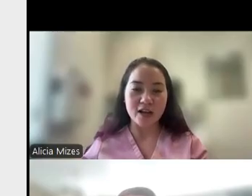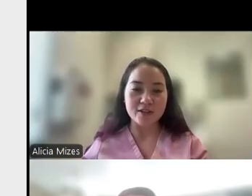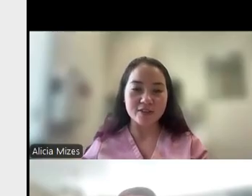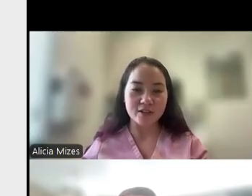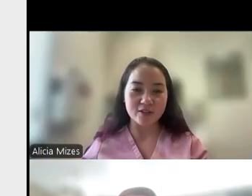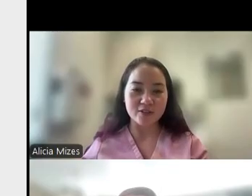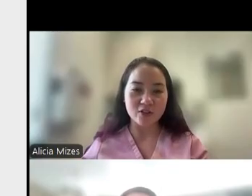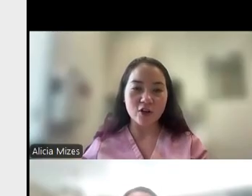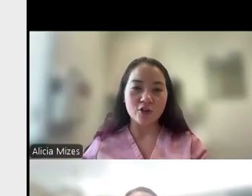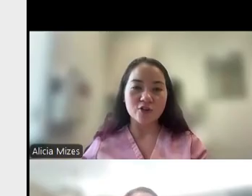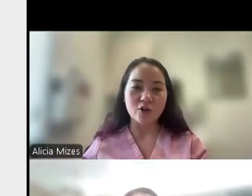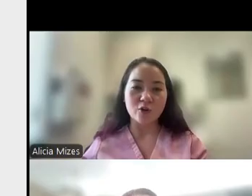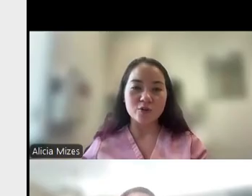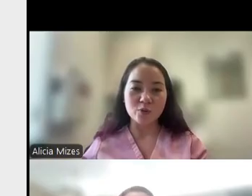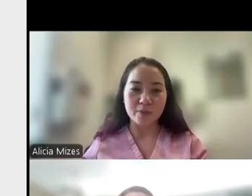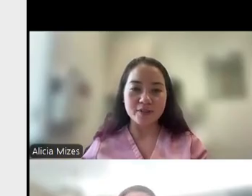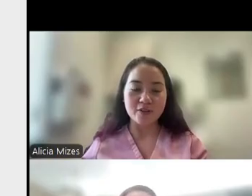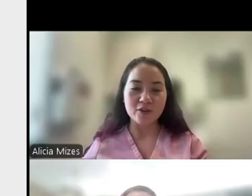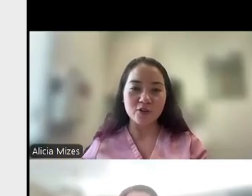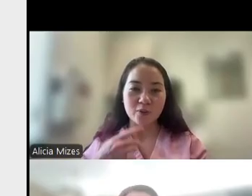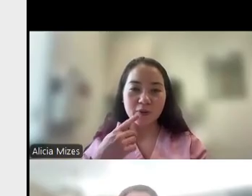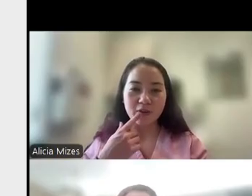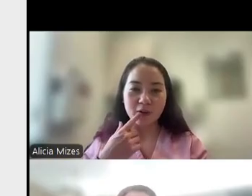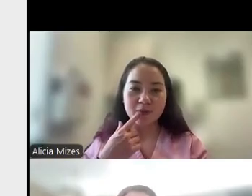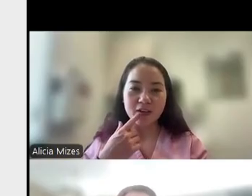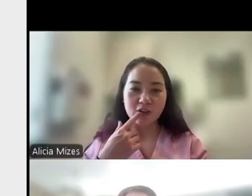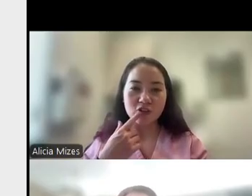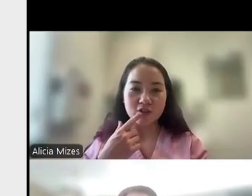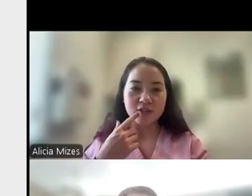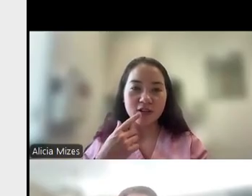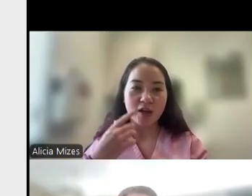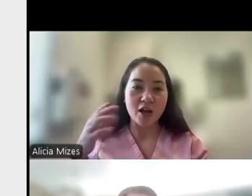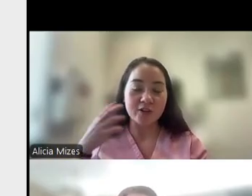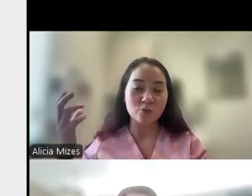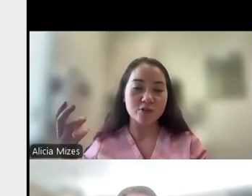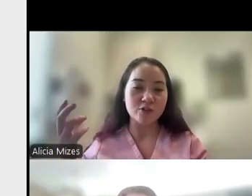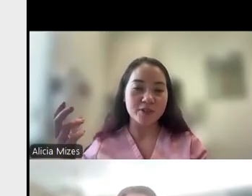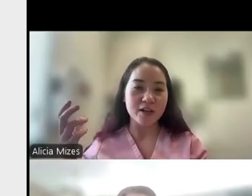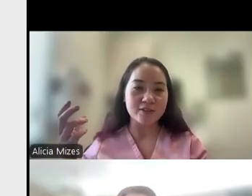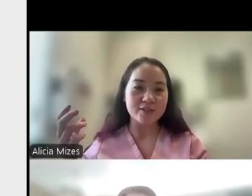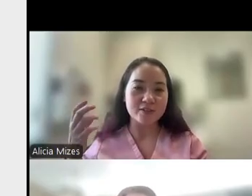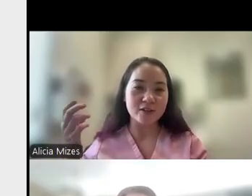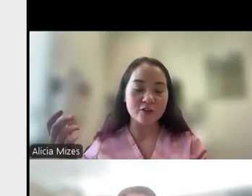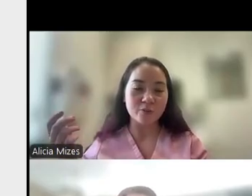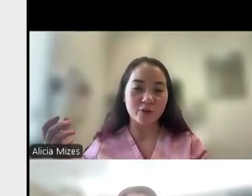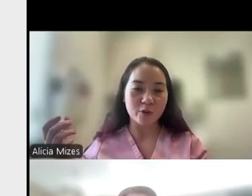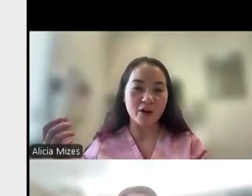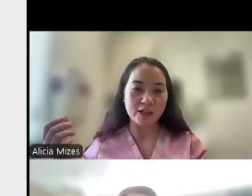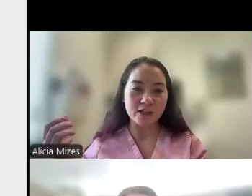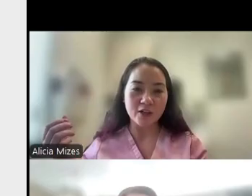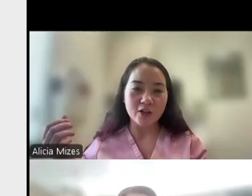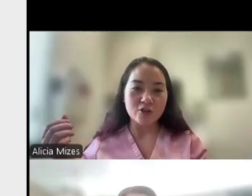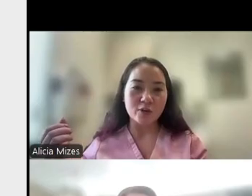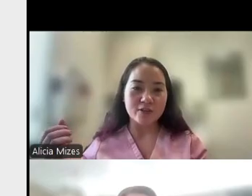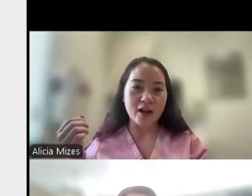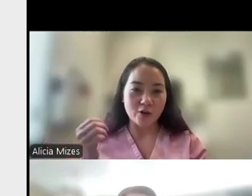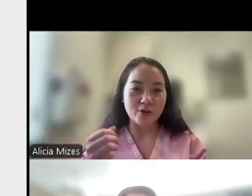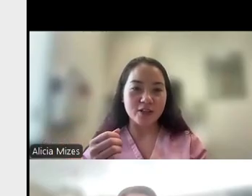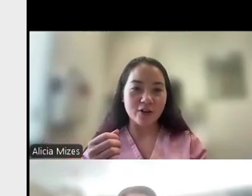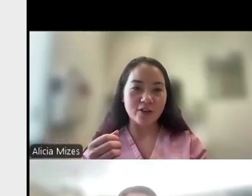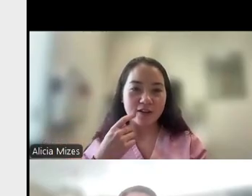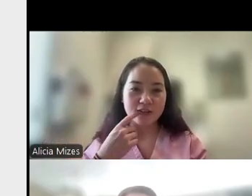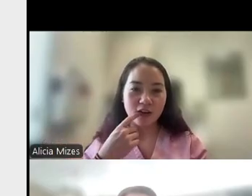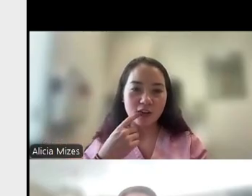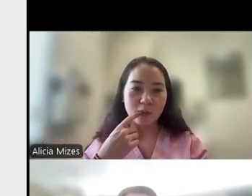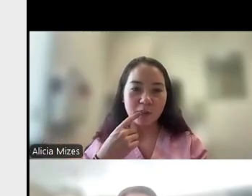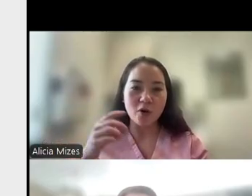of metastasis. So squamous cell carcinoma on the lips actually does have the highest risk of metastasis to elsewhere in the body. So it is a higher risk